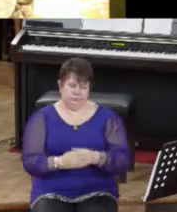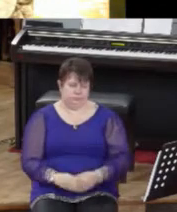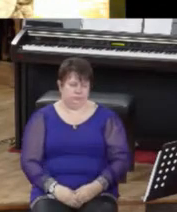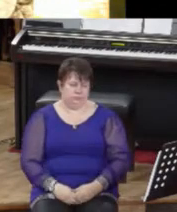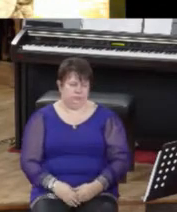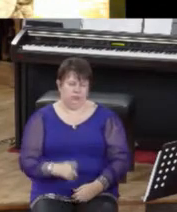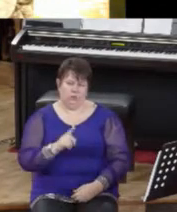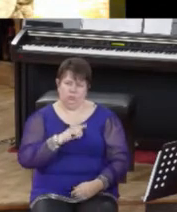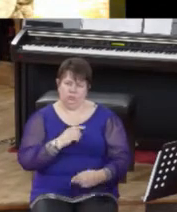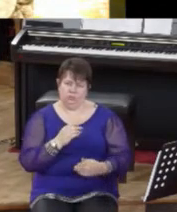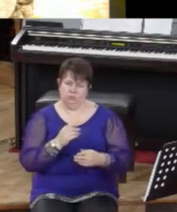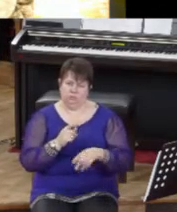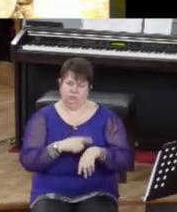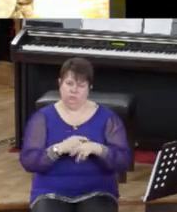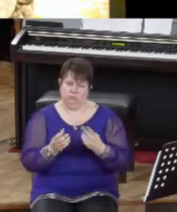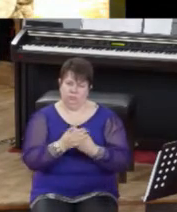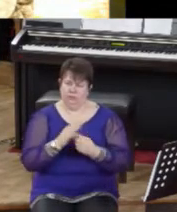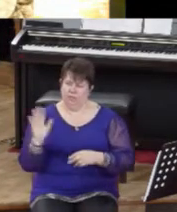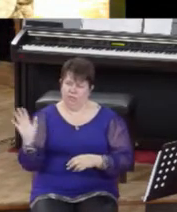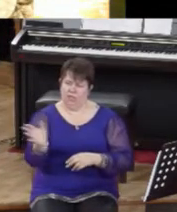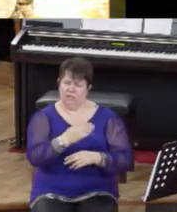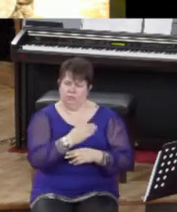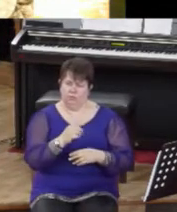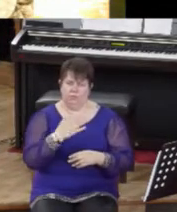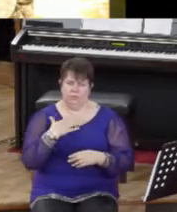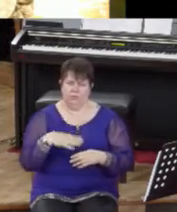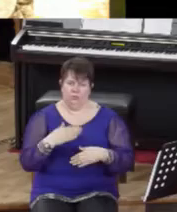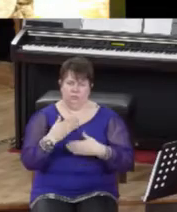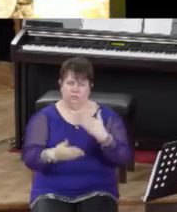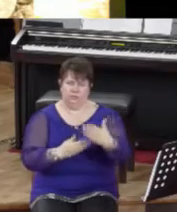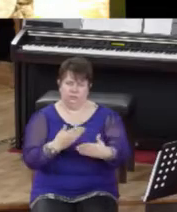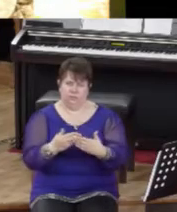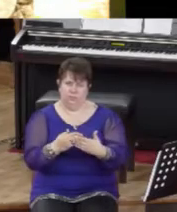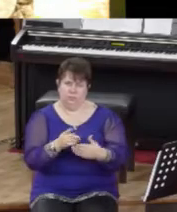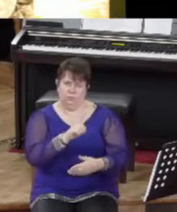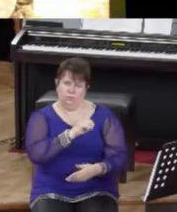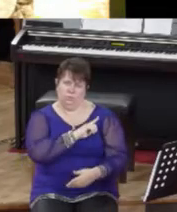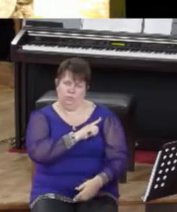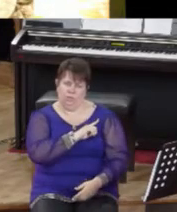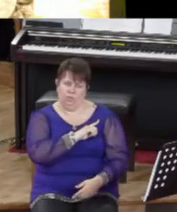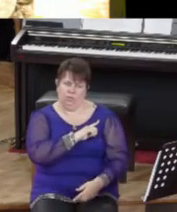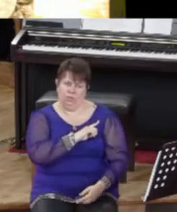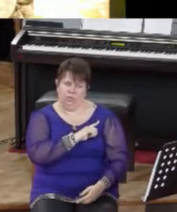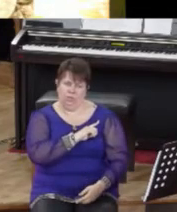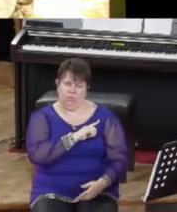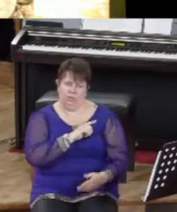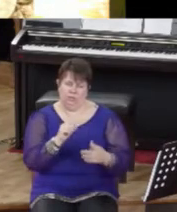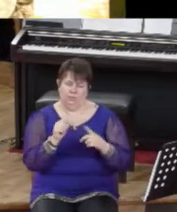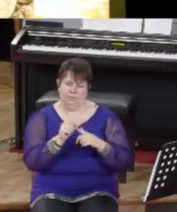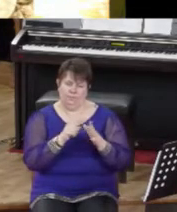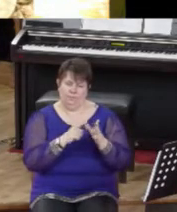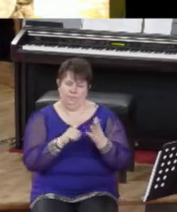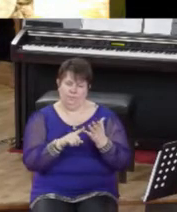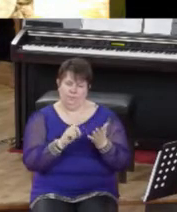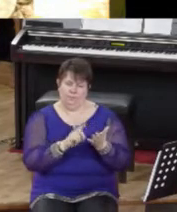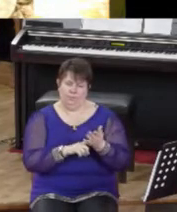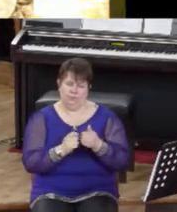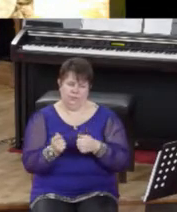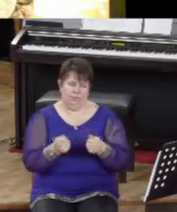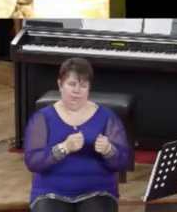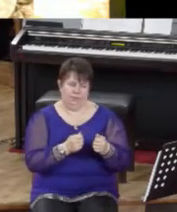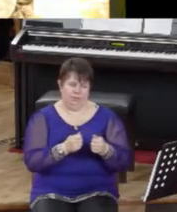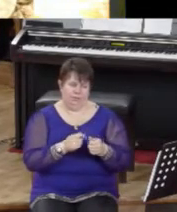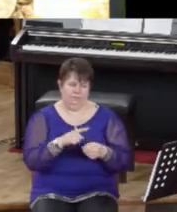some time with you this morning explaining why what Paul is bringing to us in 1